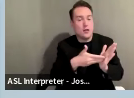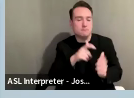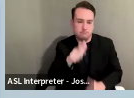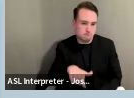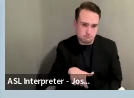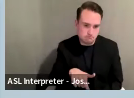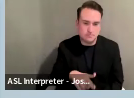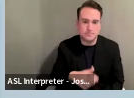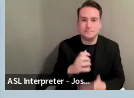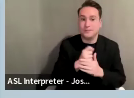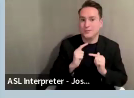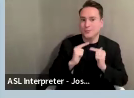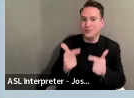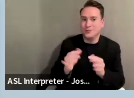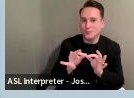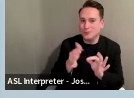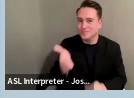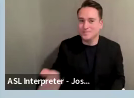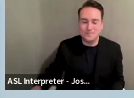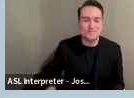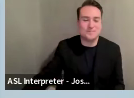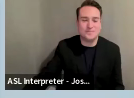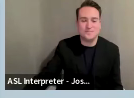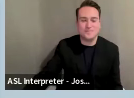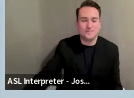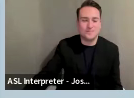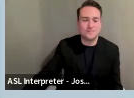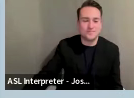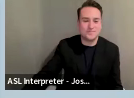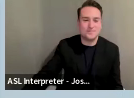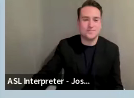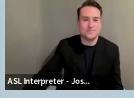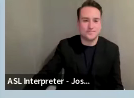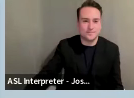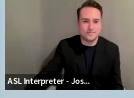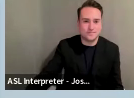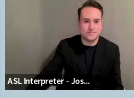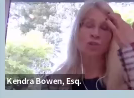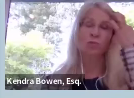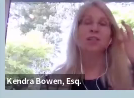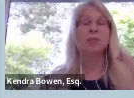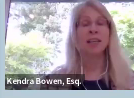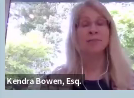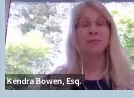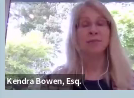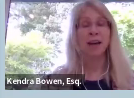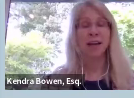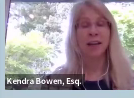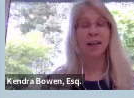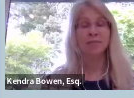themselves. So the attorney will review the choices that you send back to them in writing about who you want to